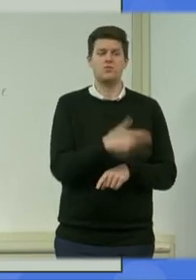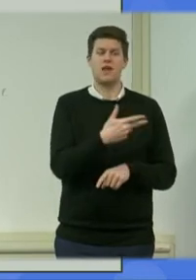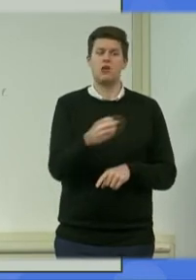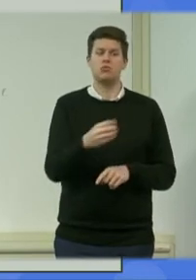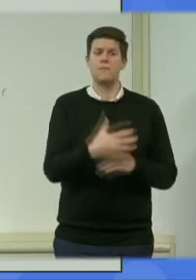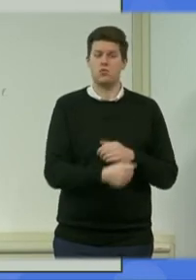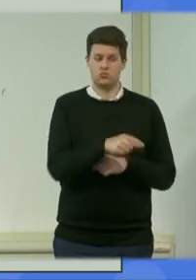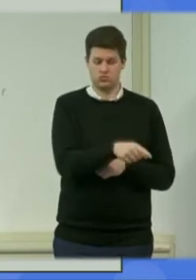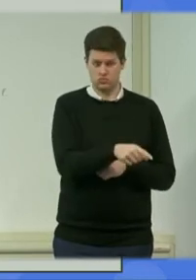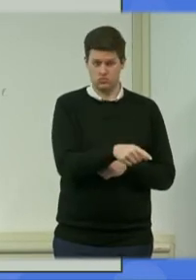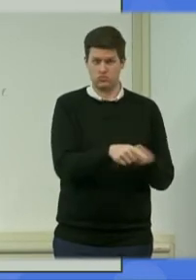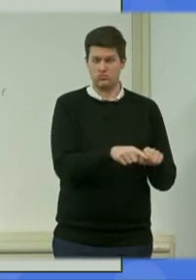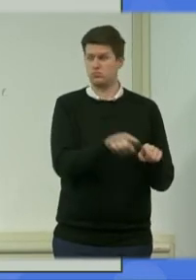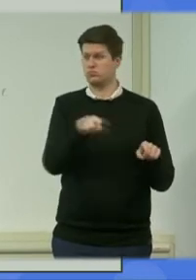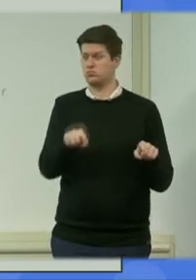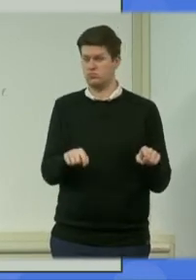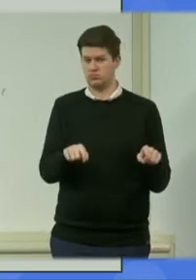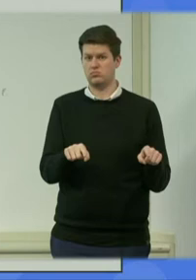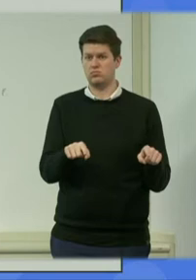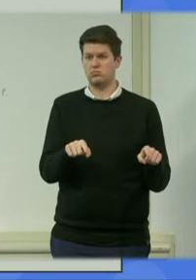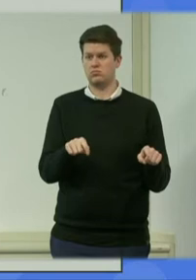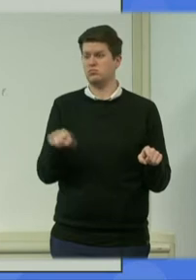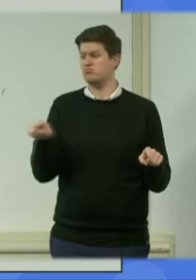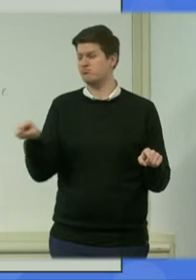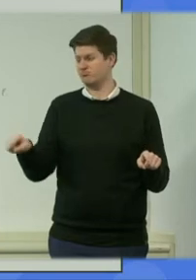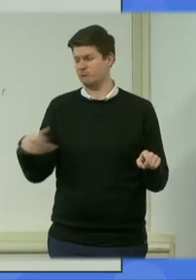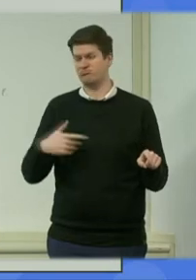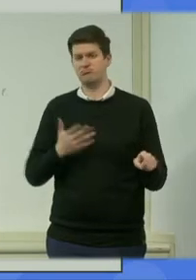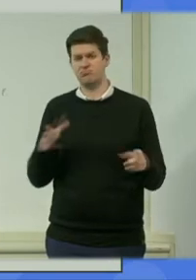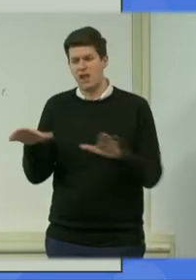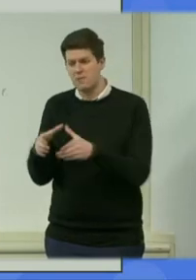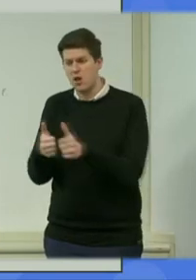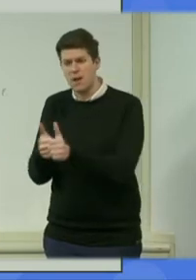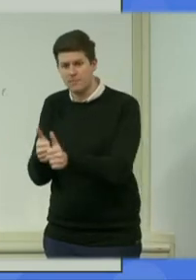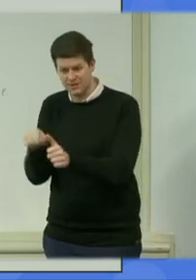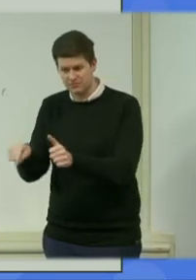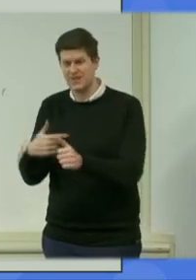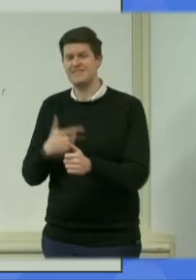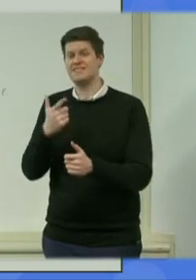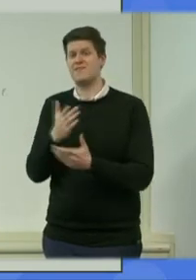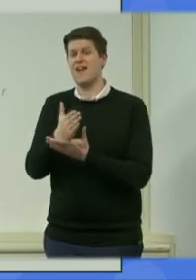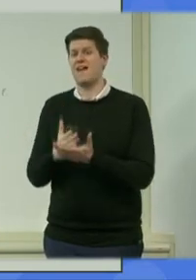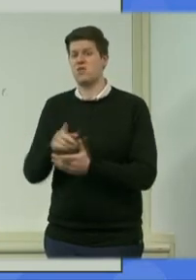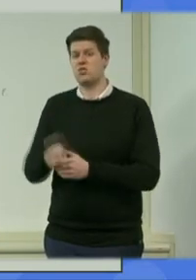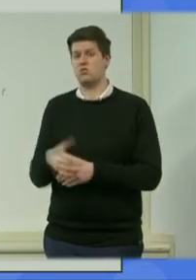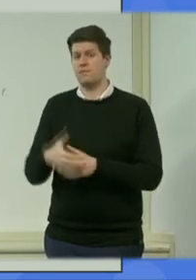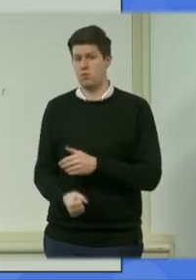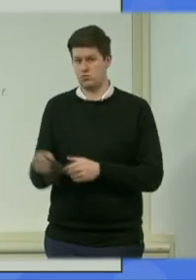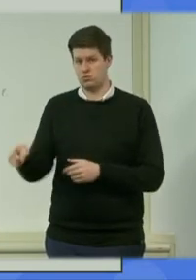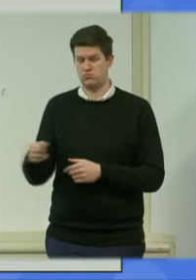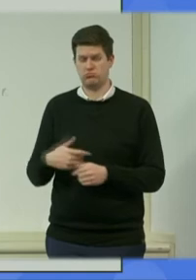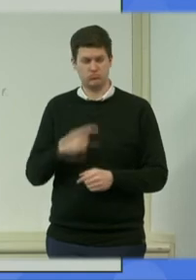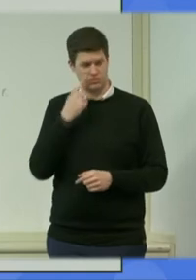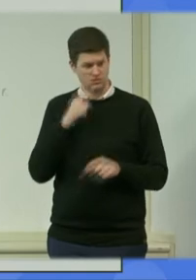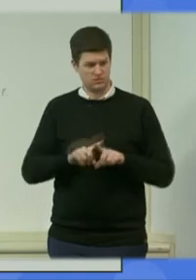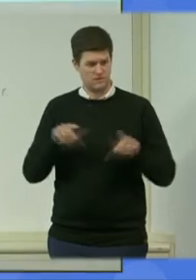£11,800 on your income. As your little company, more like £7,500, a difference of about £4,500 a year in the amount